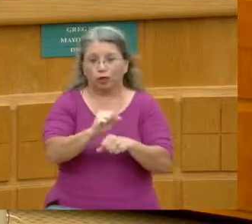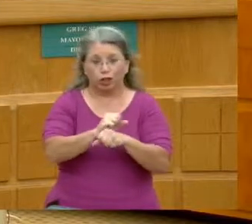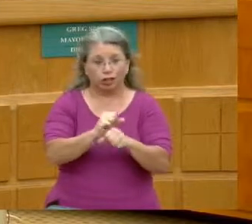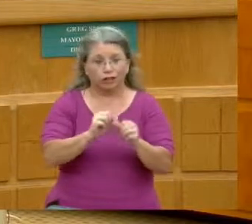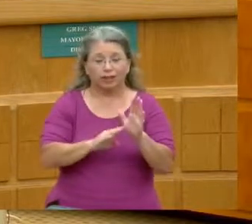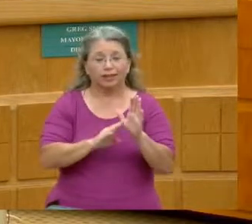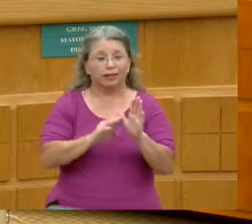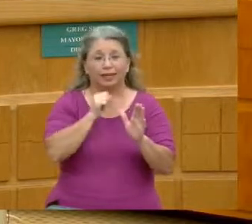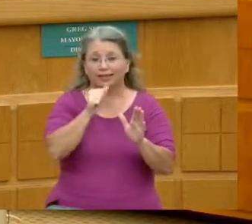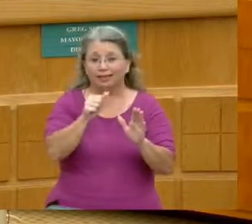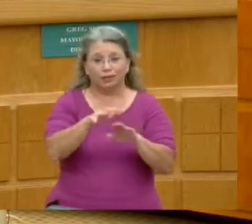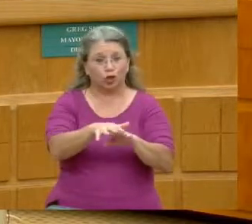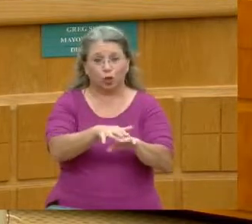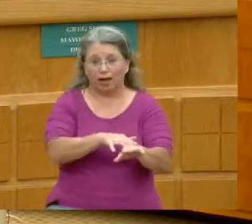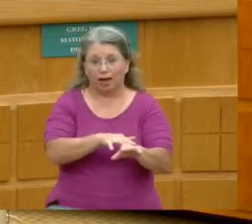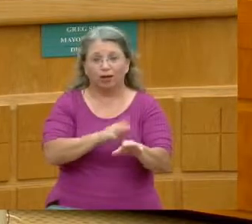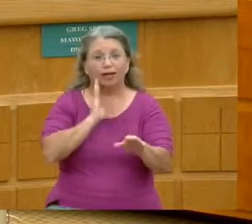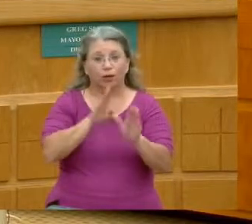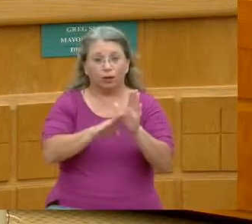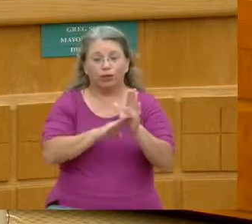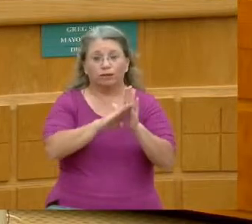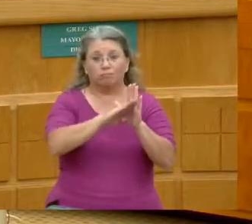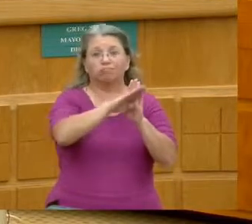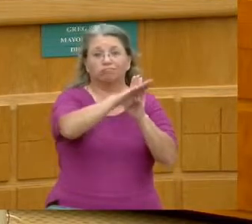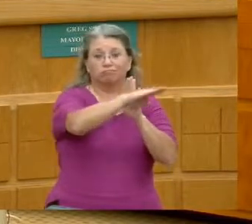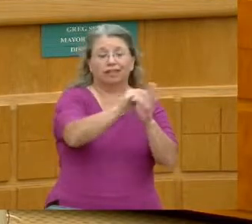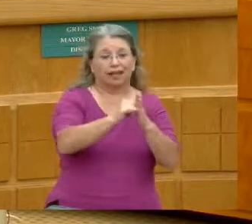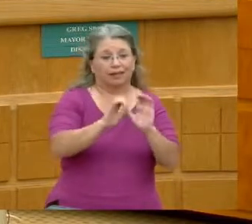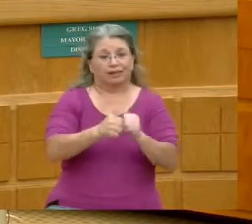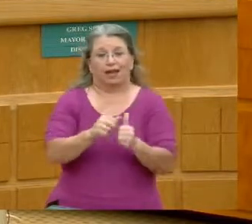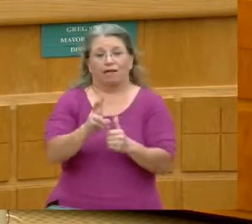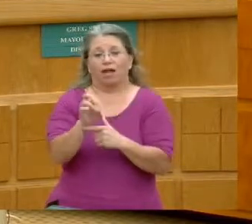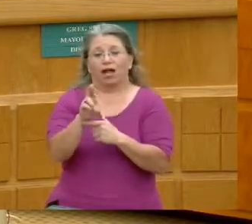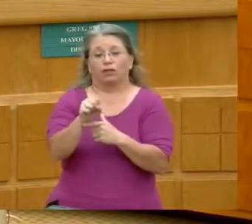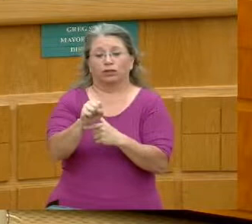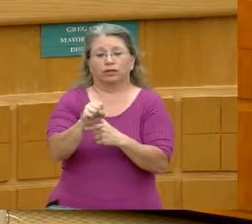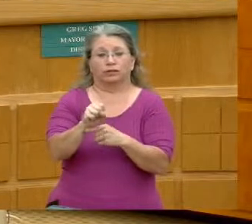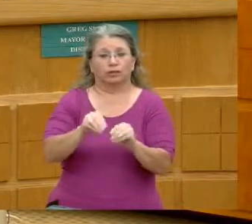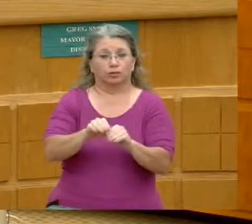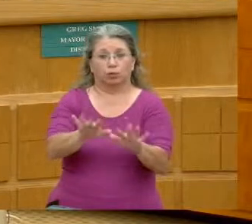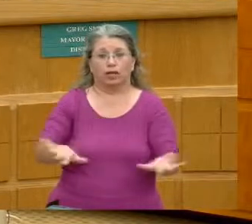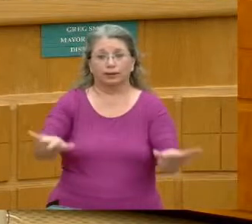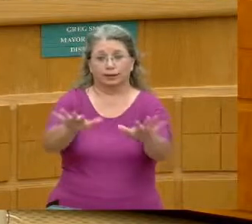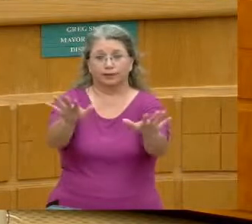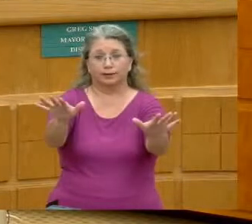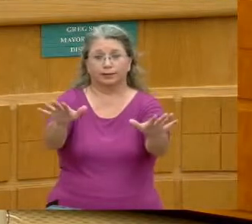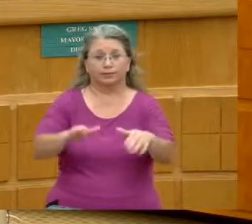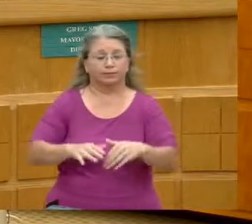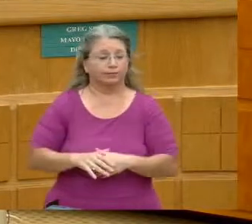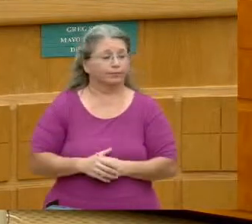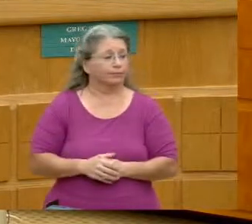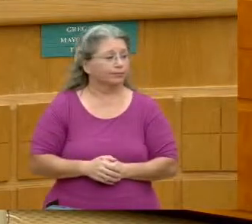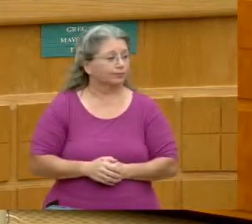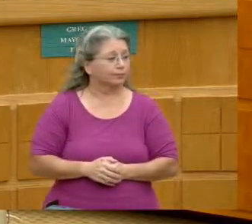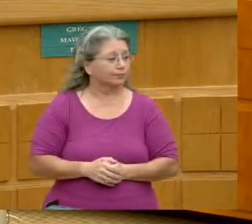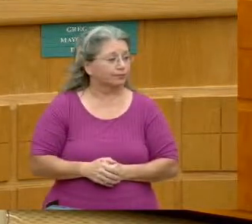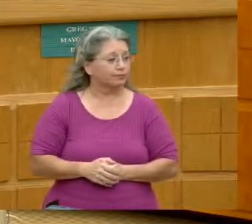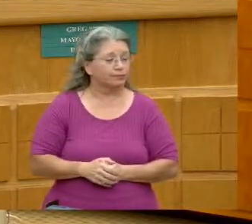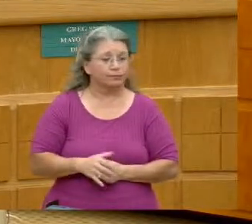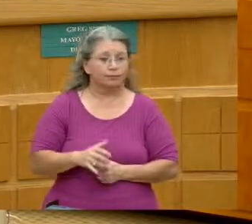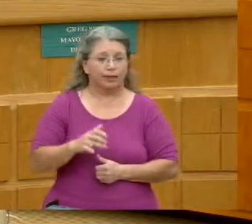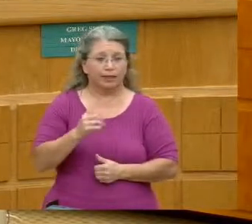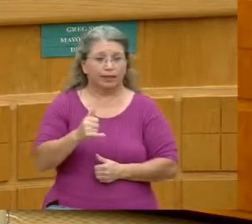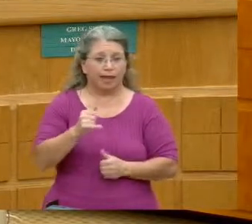it gets faster. And that's the way the virus spreads. We zoom in a little bit farther, just to the coastal bend,